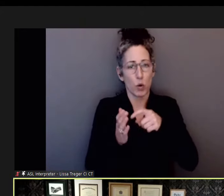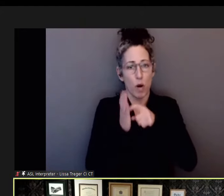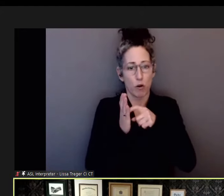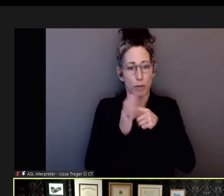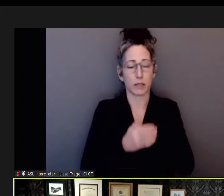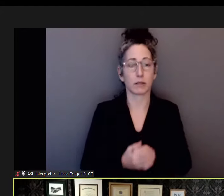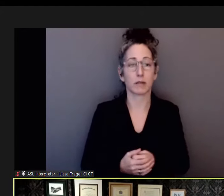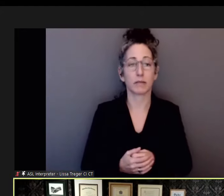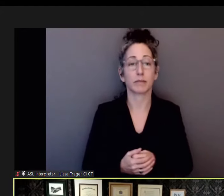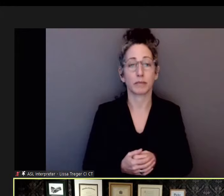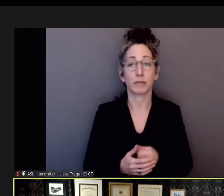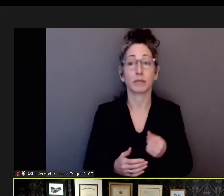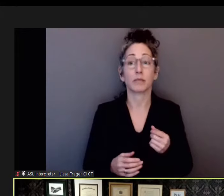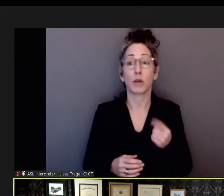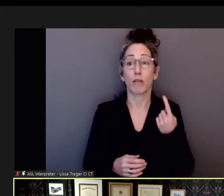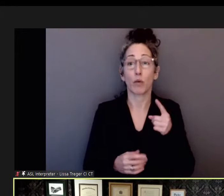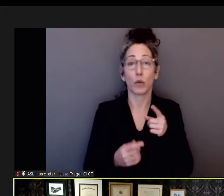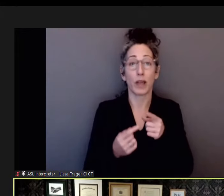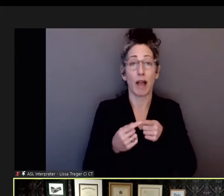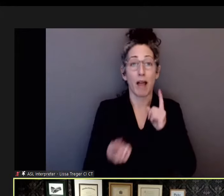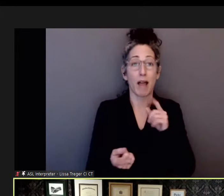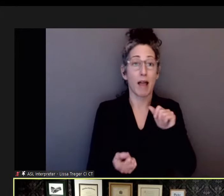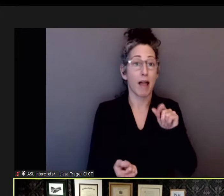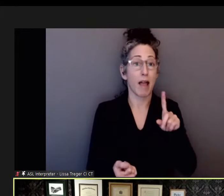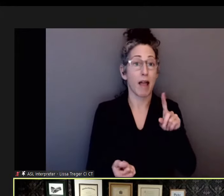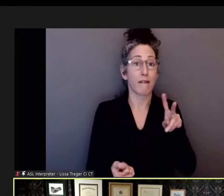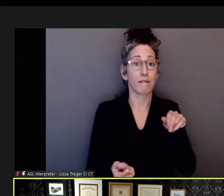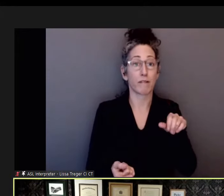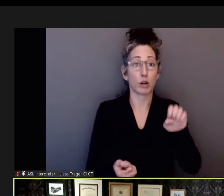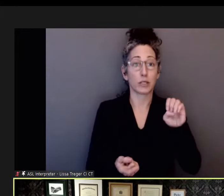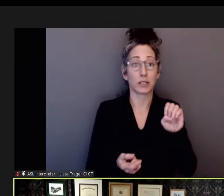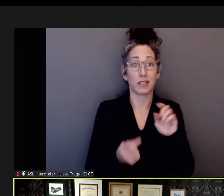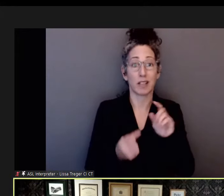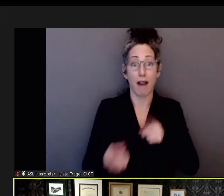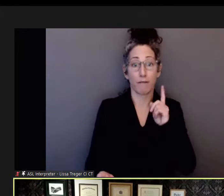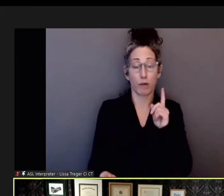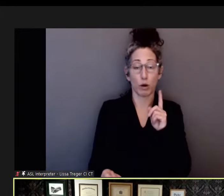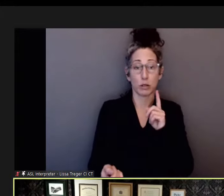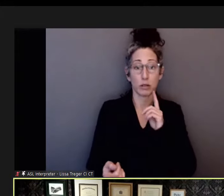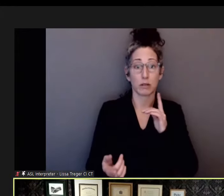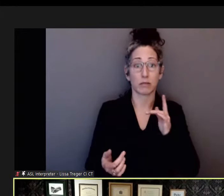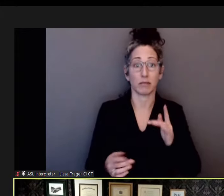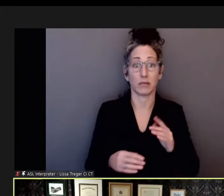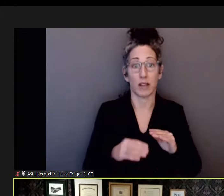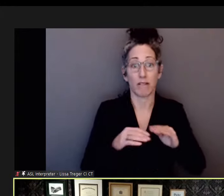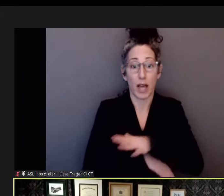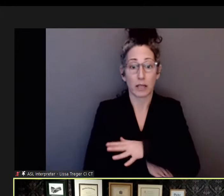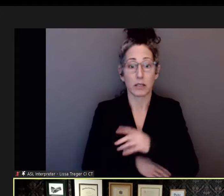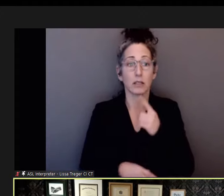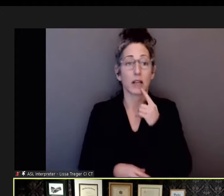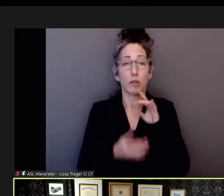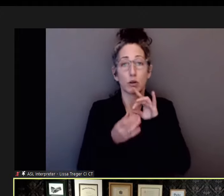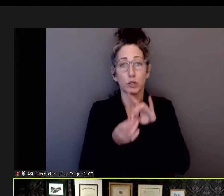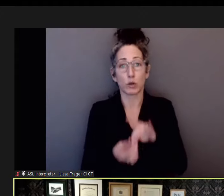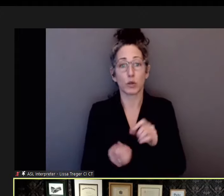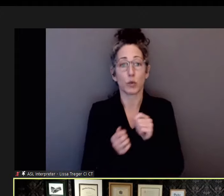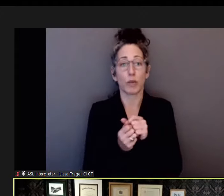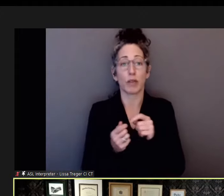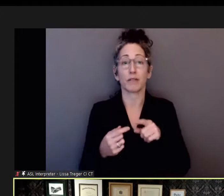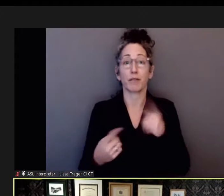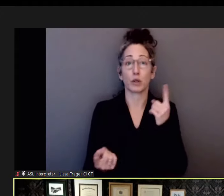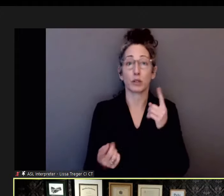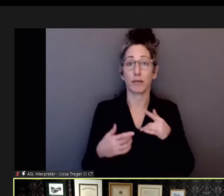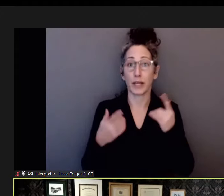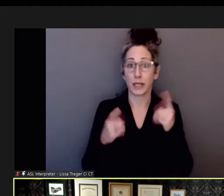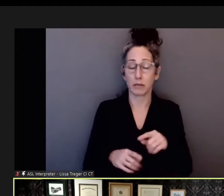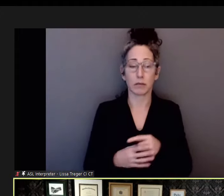Vaccine Adverse Event Reporting System, known as VAERS. That includes vaccine administration errors, whether we're associated with the adverse event,